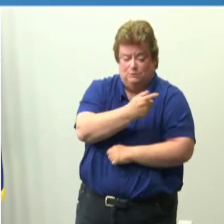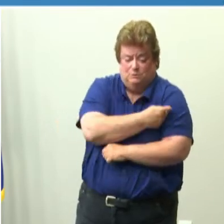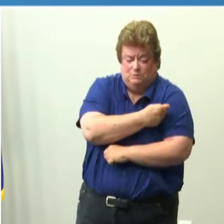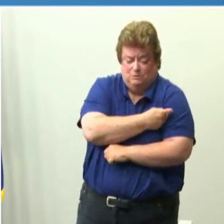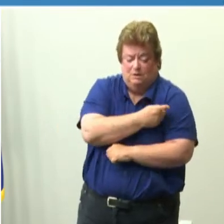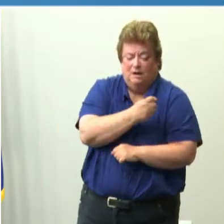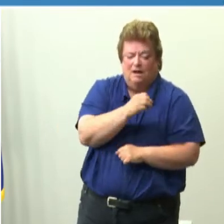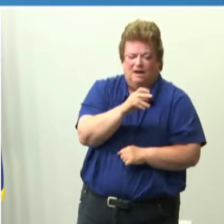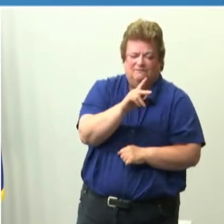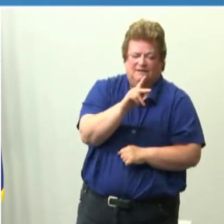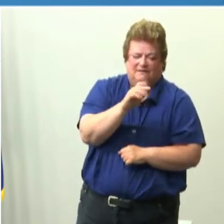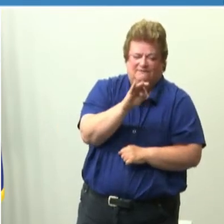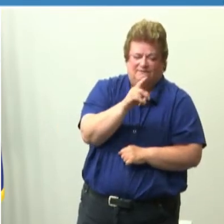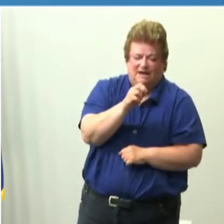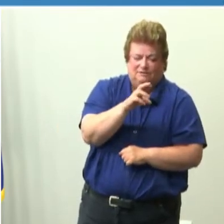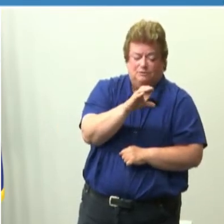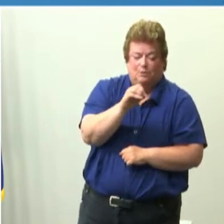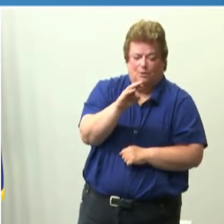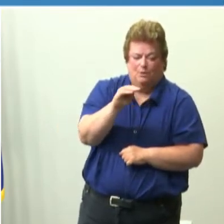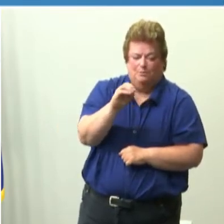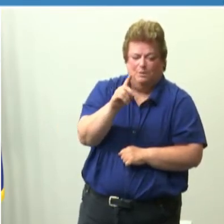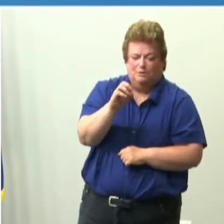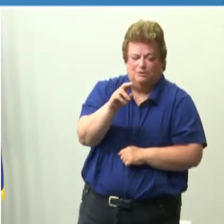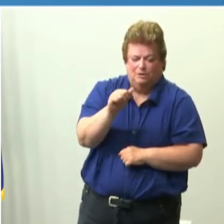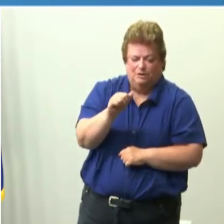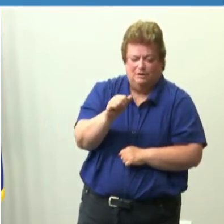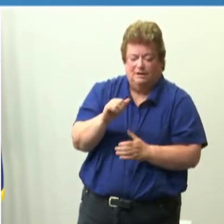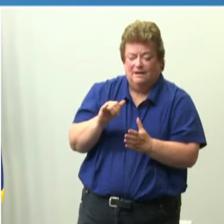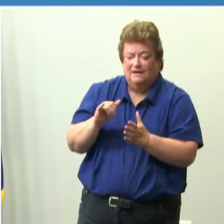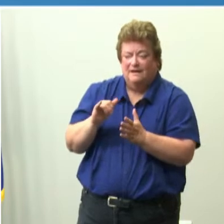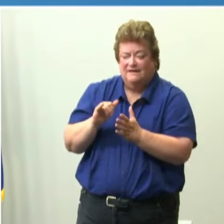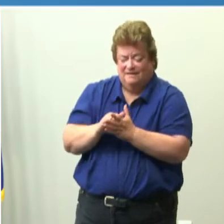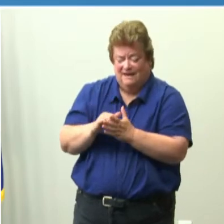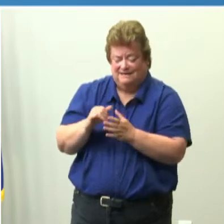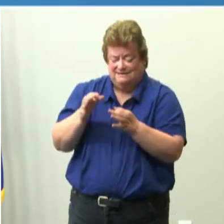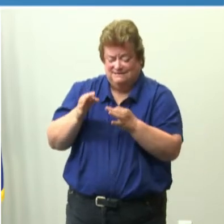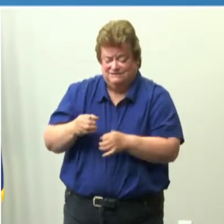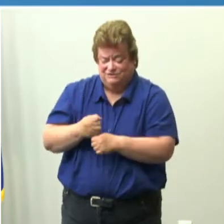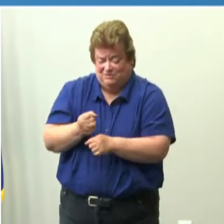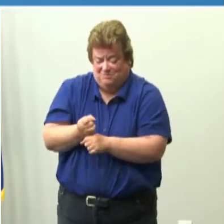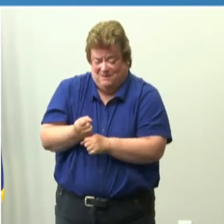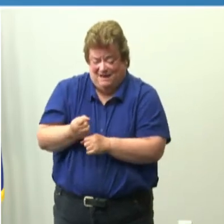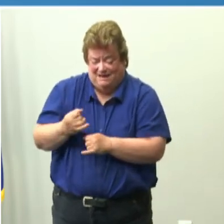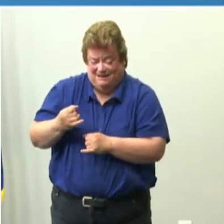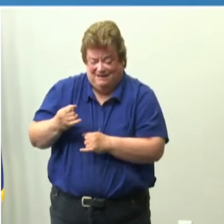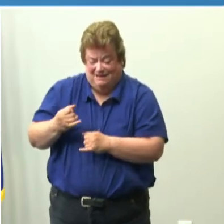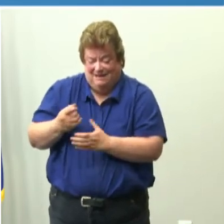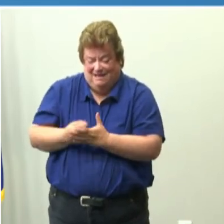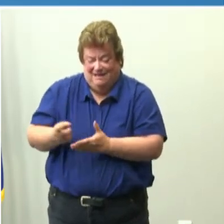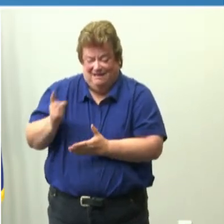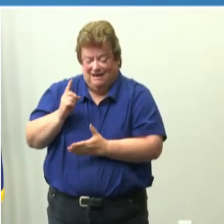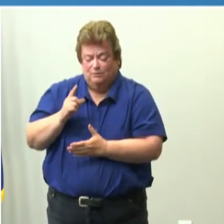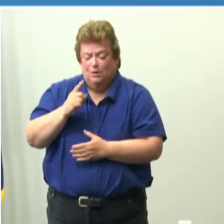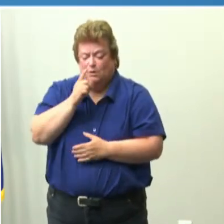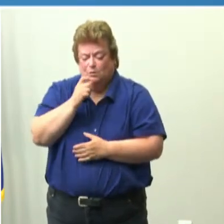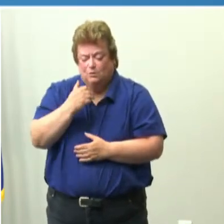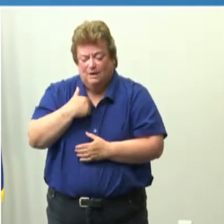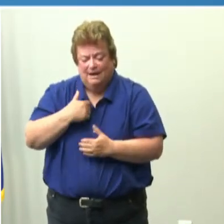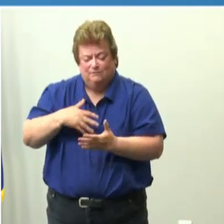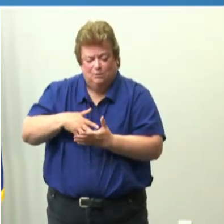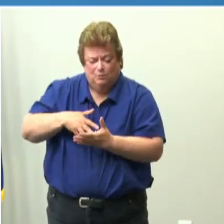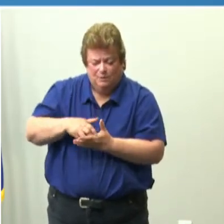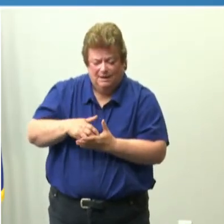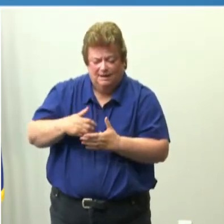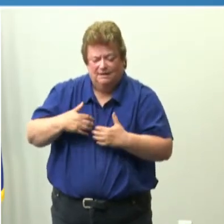or Moderna. This decision came very late last week. People with weakened immune system, like those